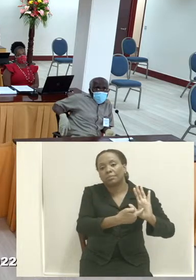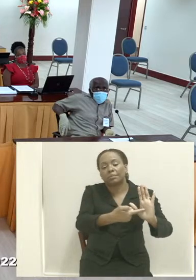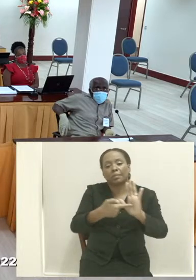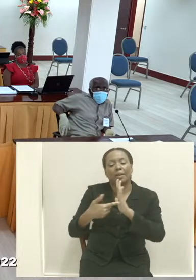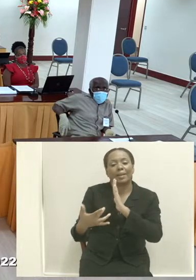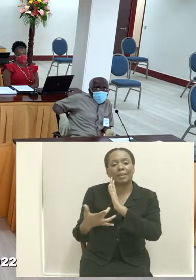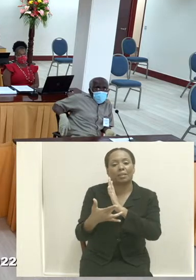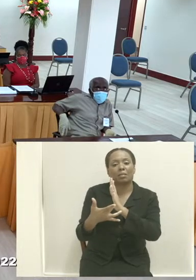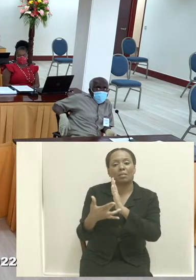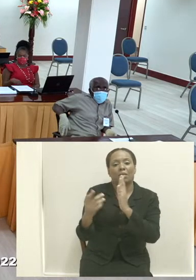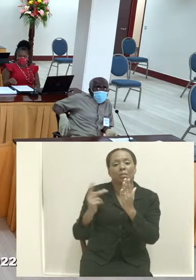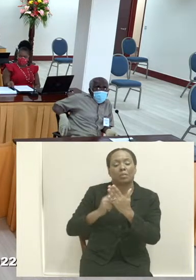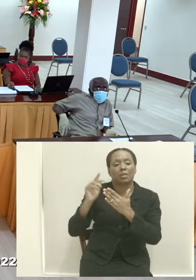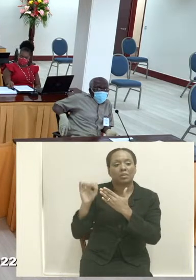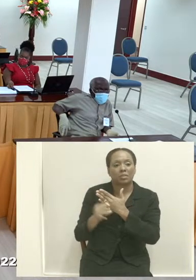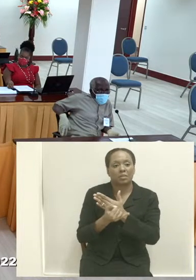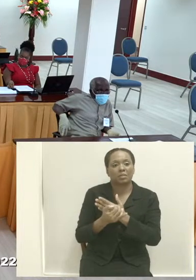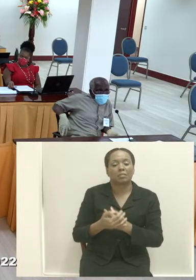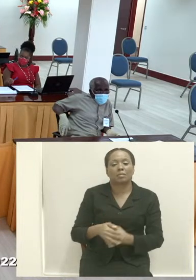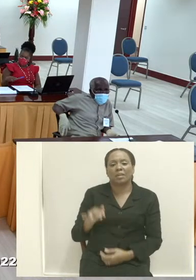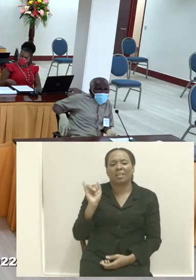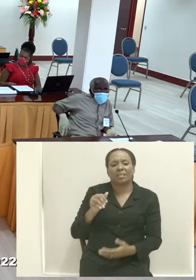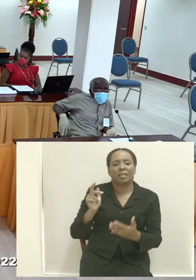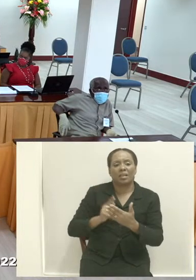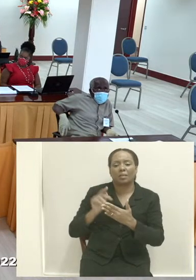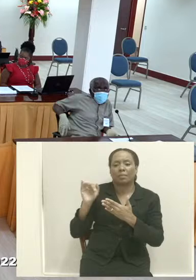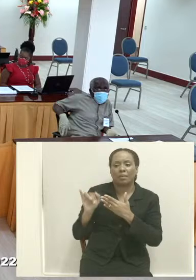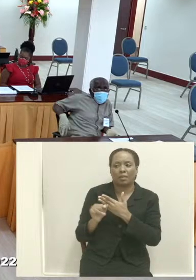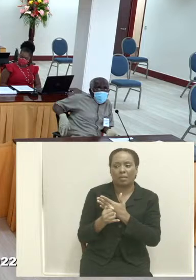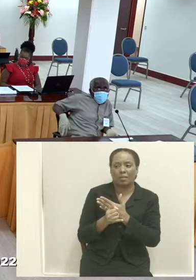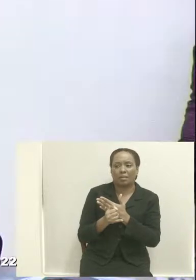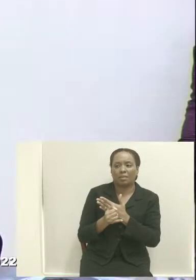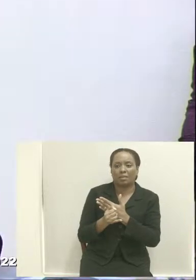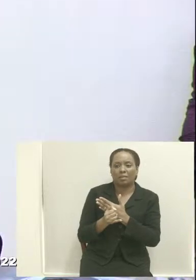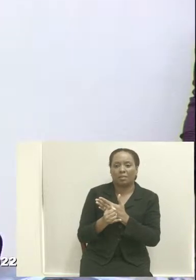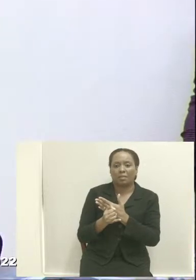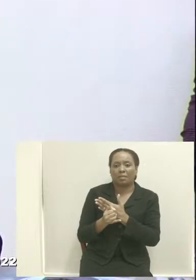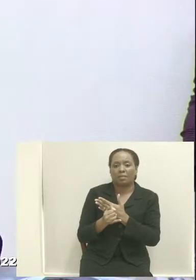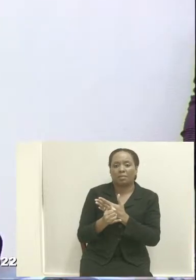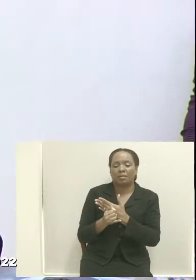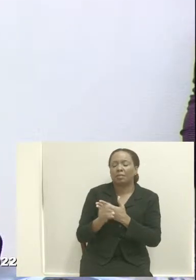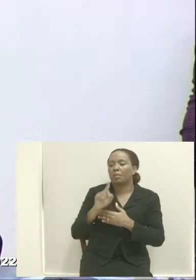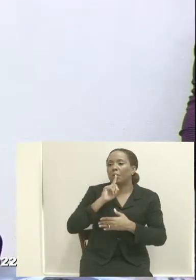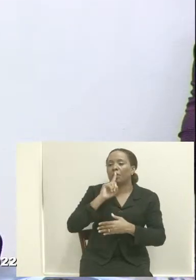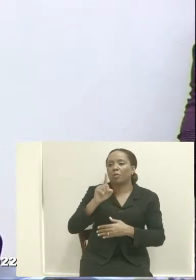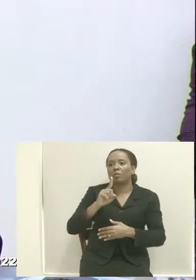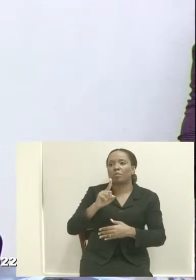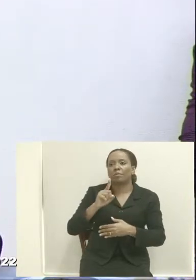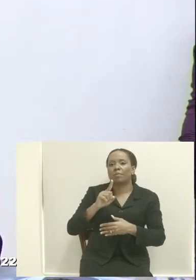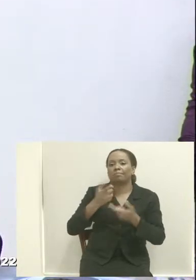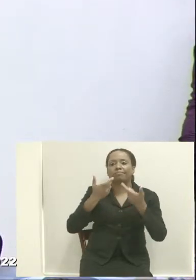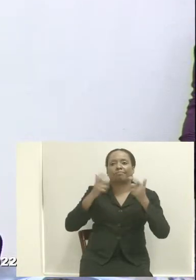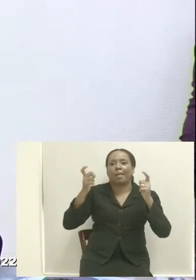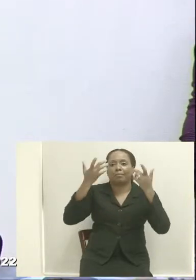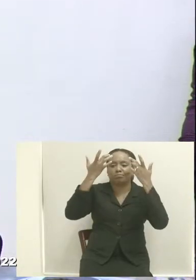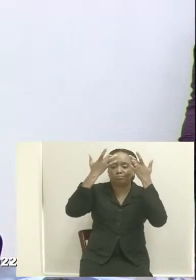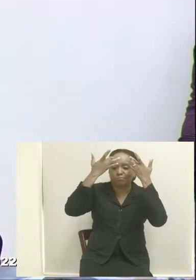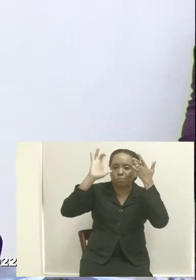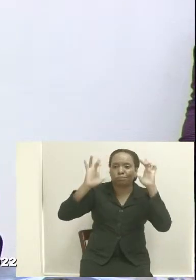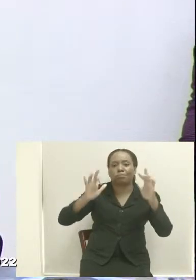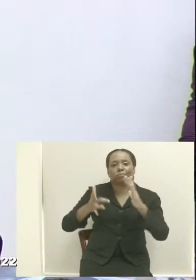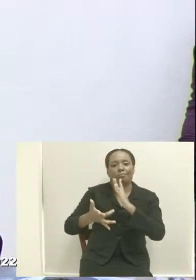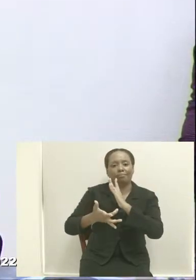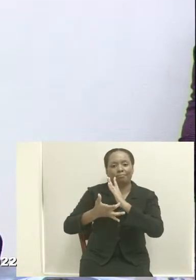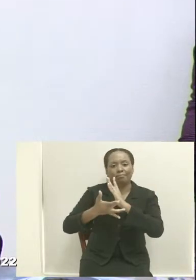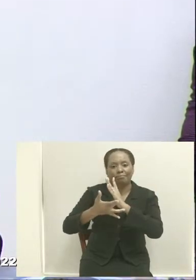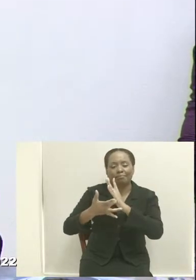window is, I will say, revolutionary. It has the capacity and the intention to improve the ease of